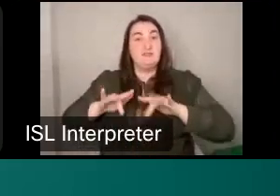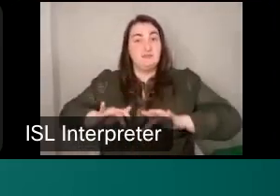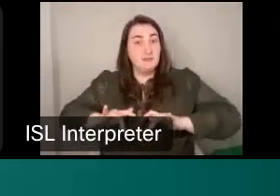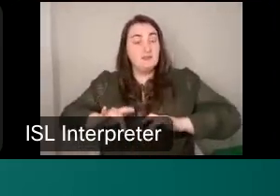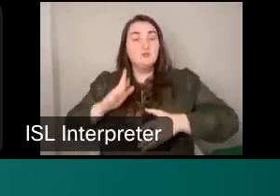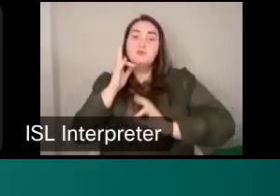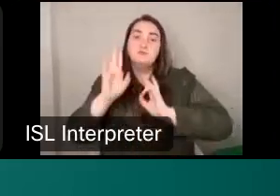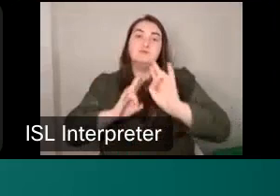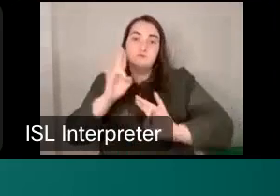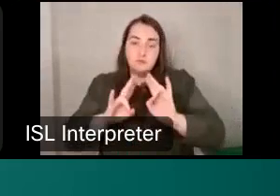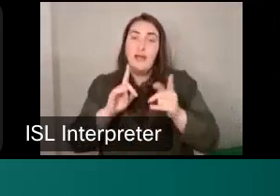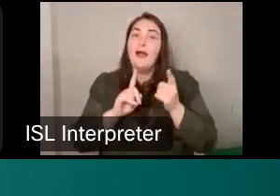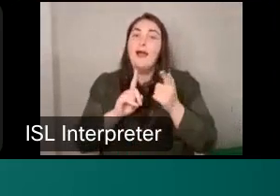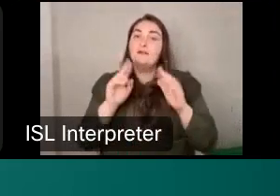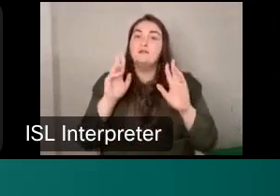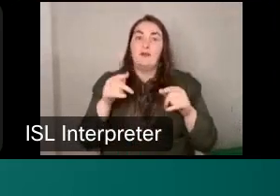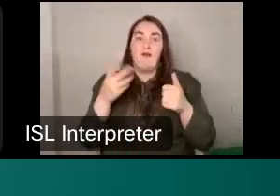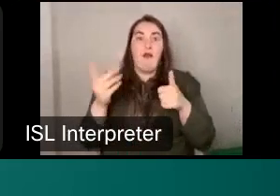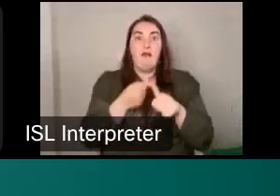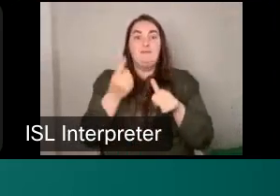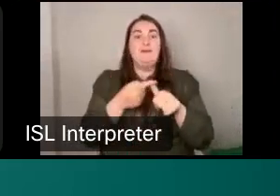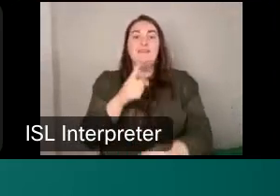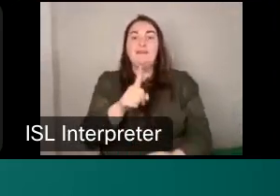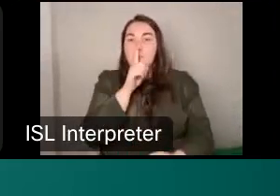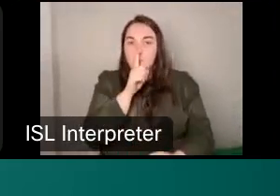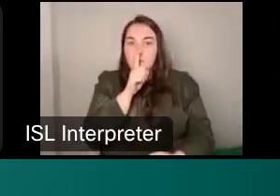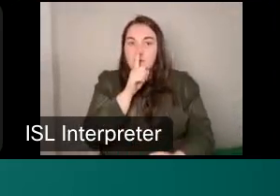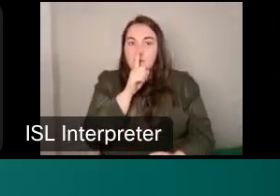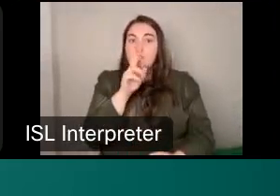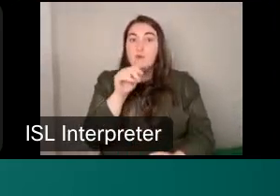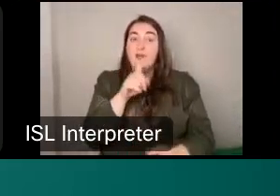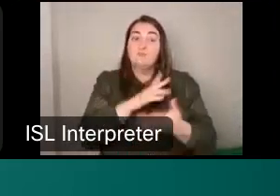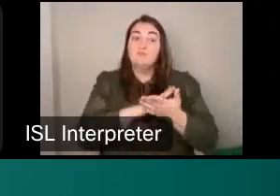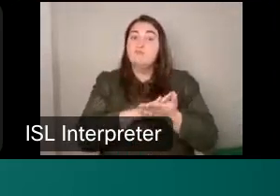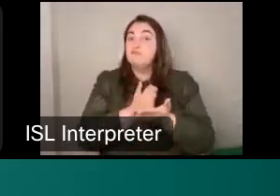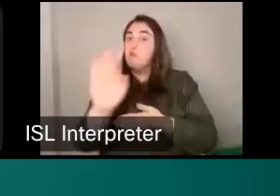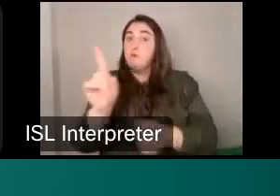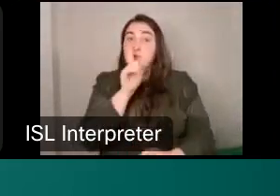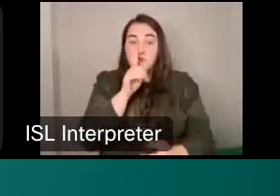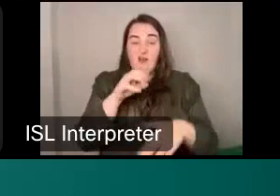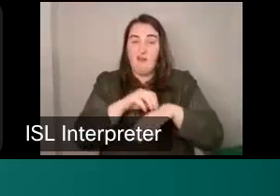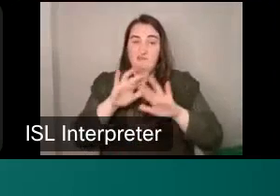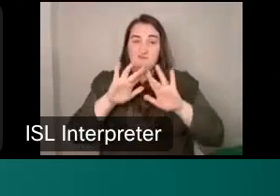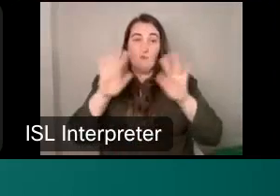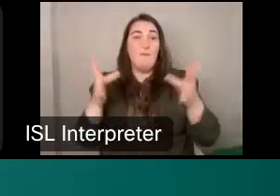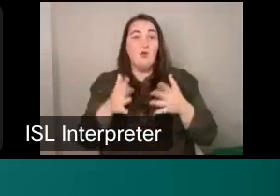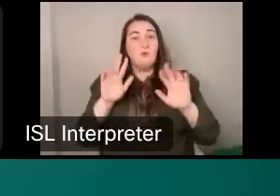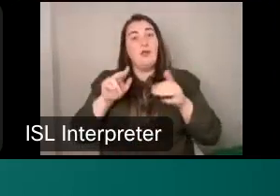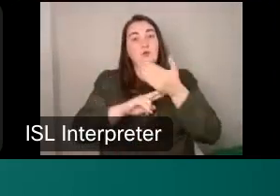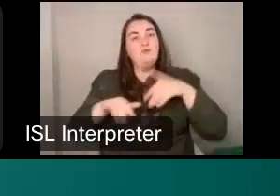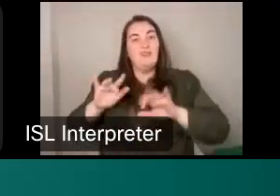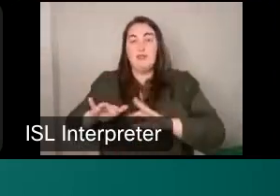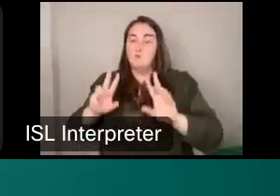to ask those questions, and you'll be automatically muted, so you can remain muted throughout the webinar. The session